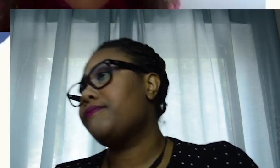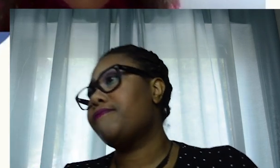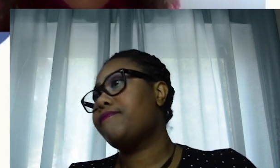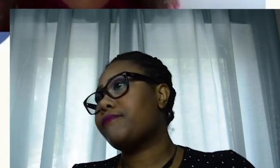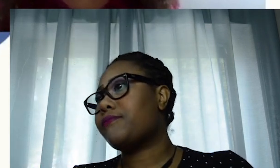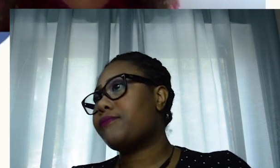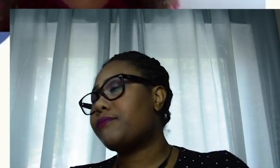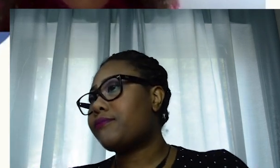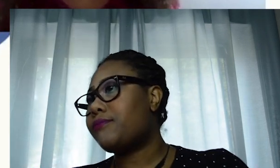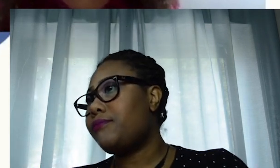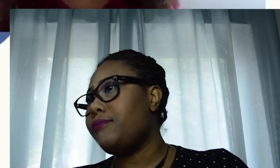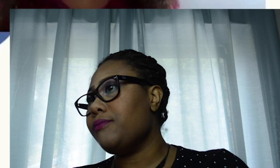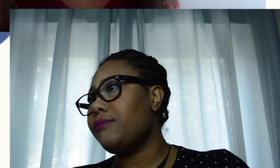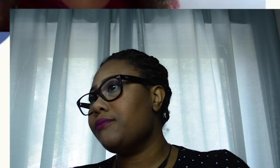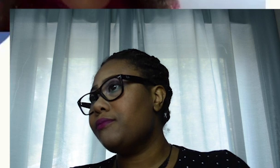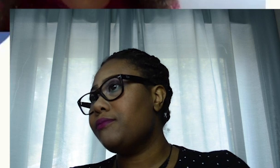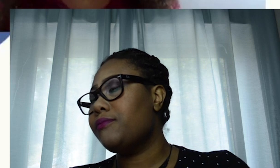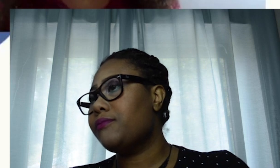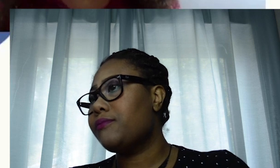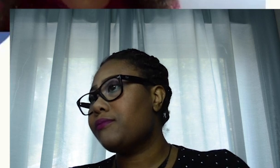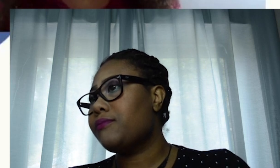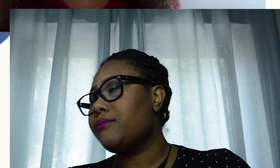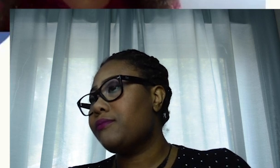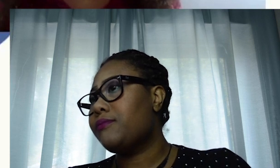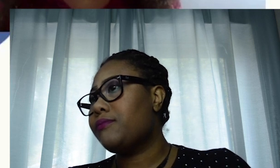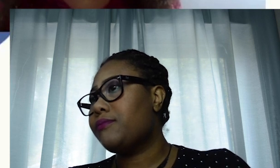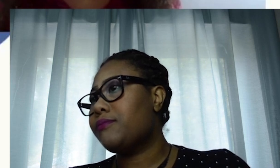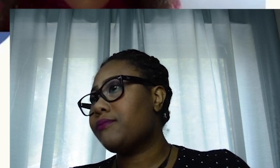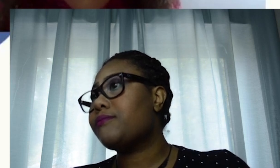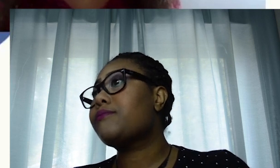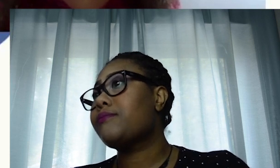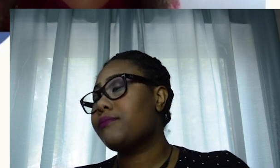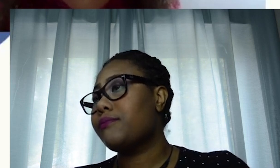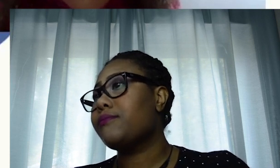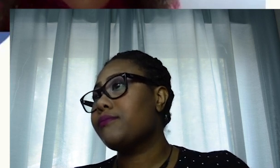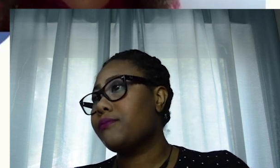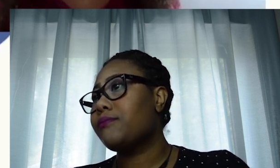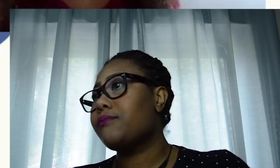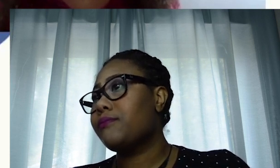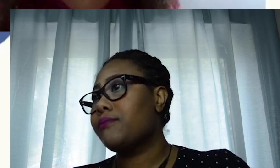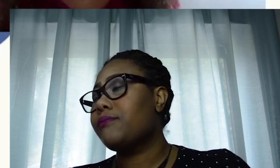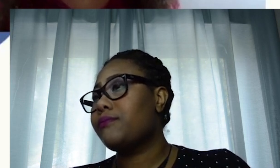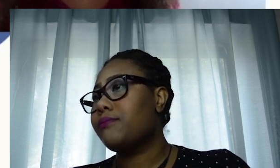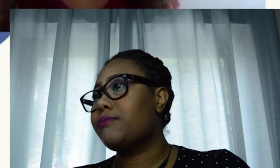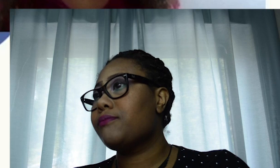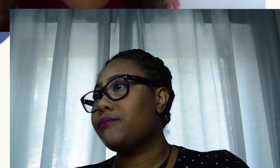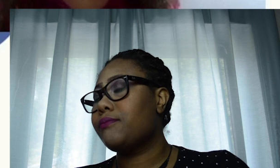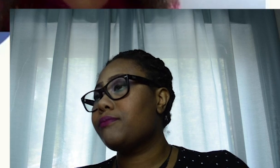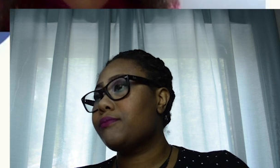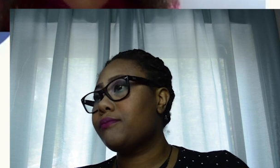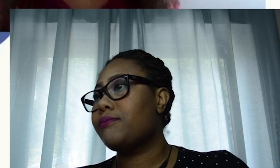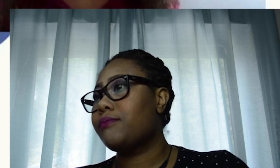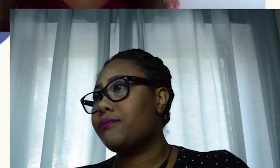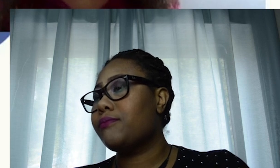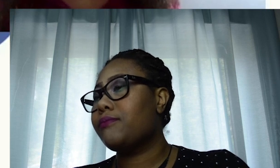to understand fully in order to not replicate it in ways that cause racial trauma to the individuals that are